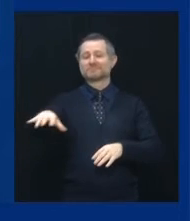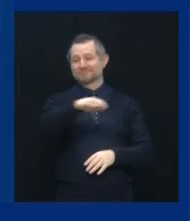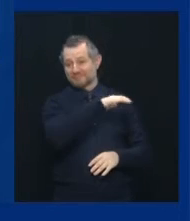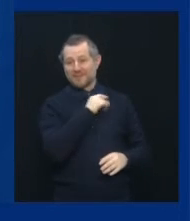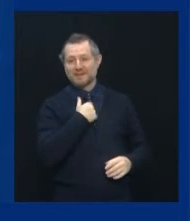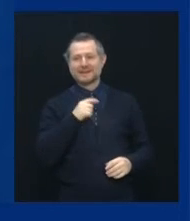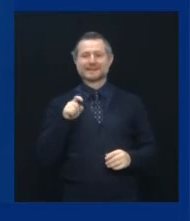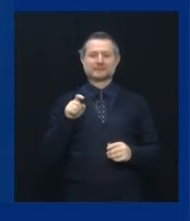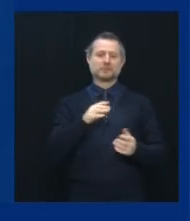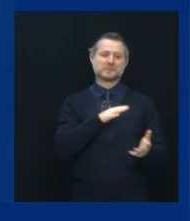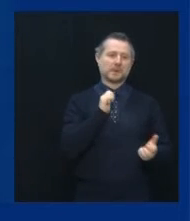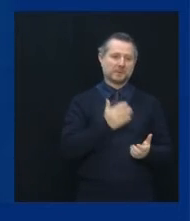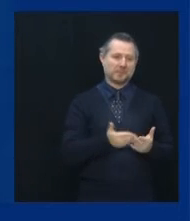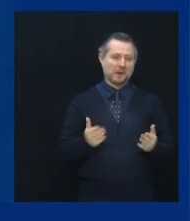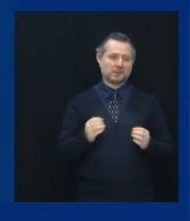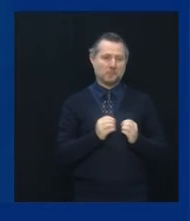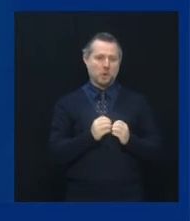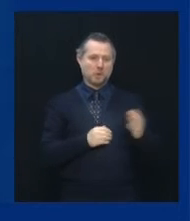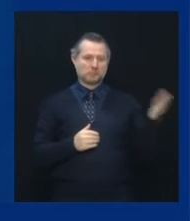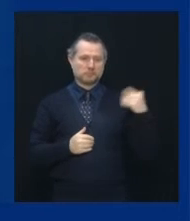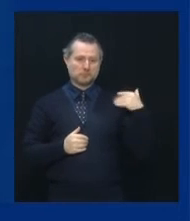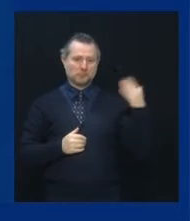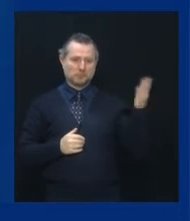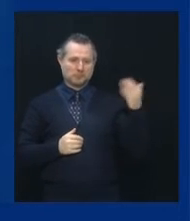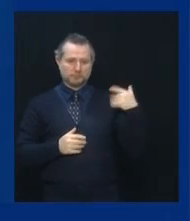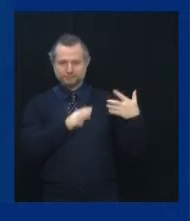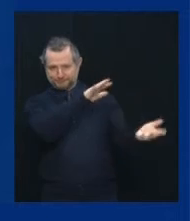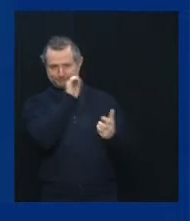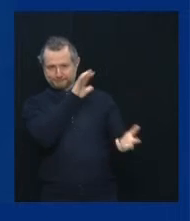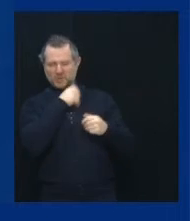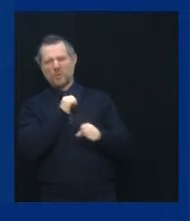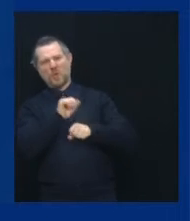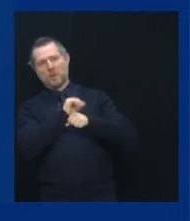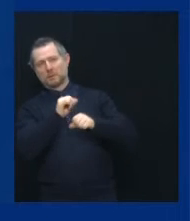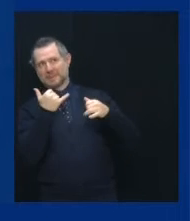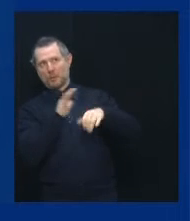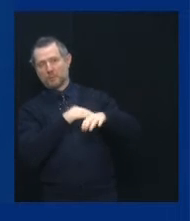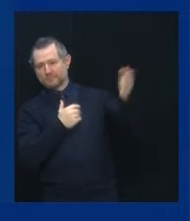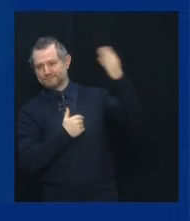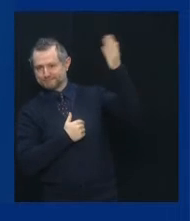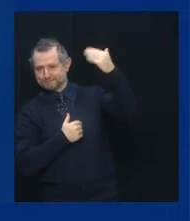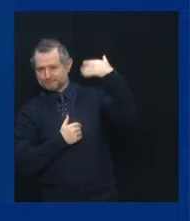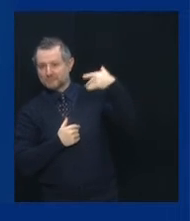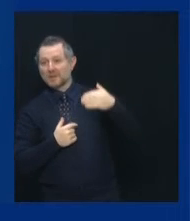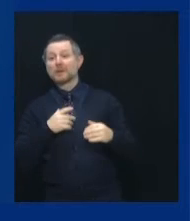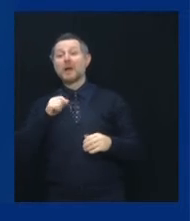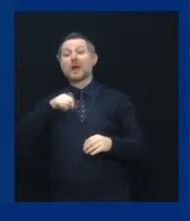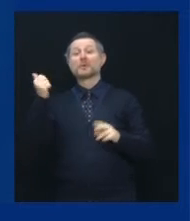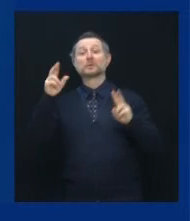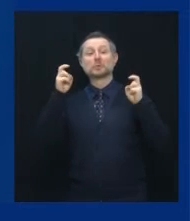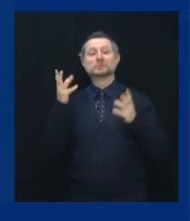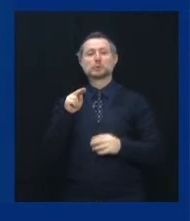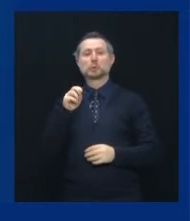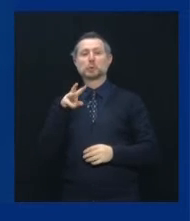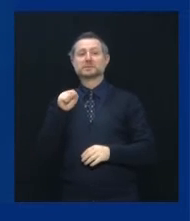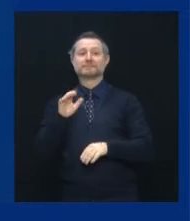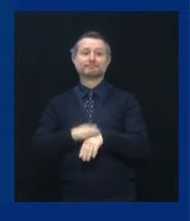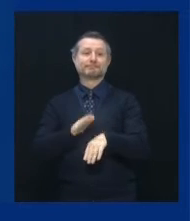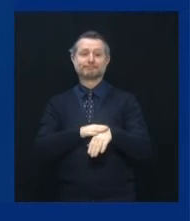what it comes down to, and that's what we're working on. Another issue, newsflash,